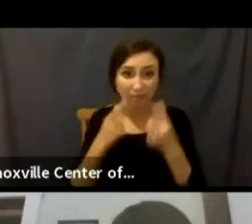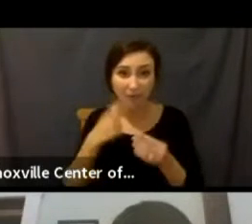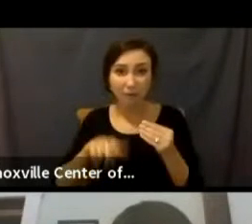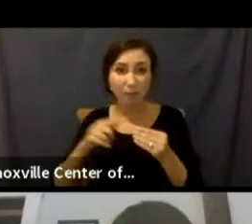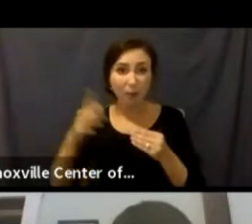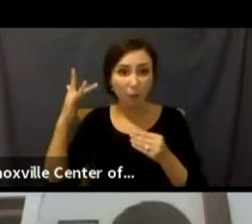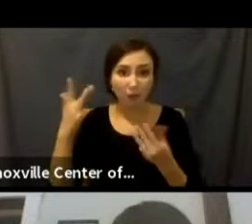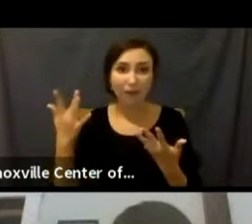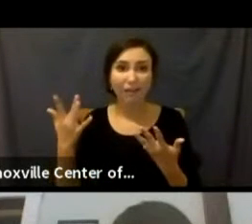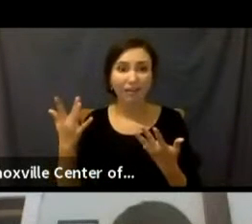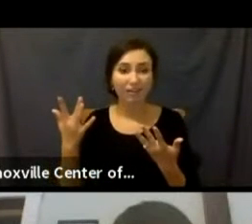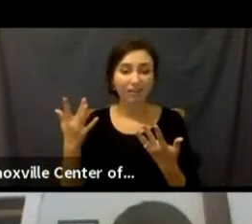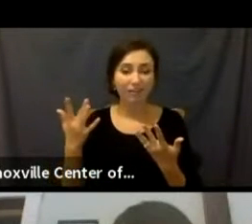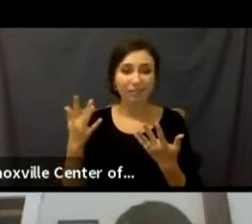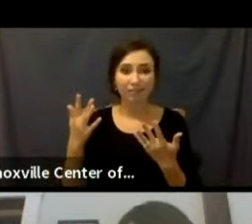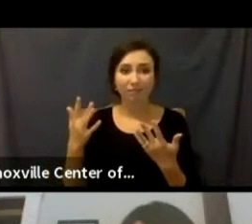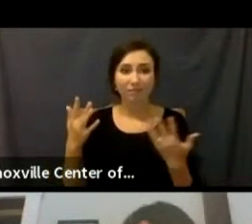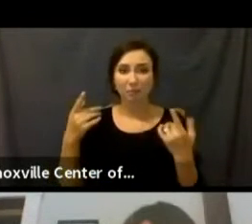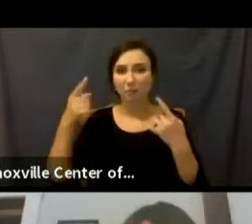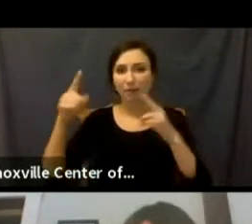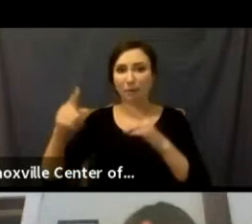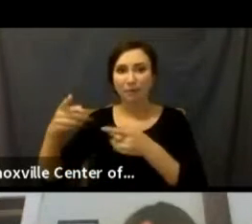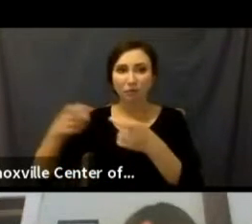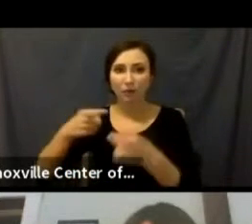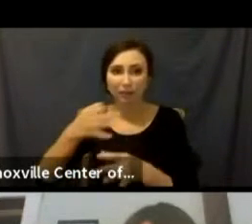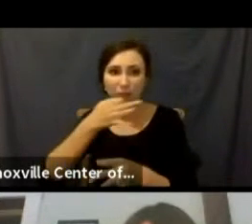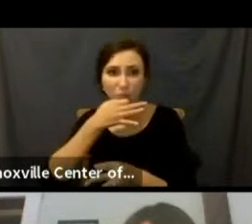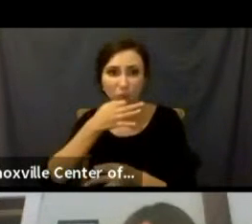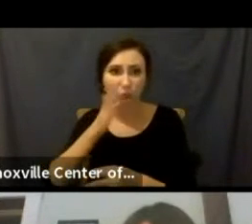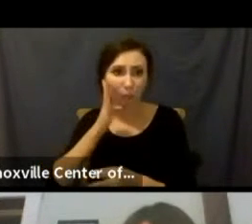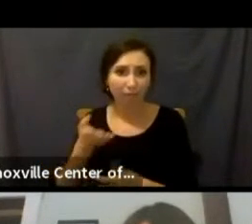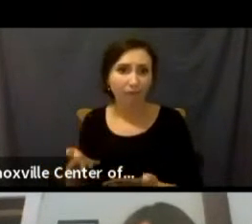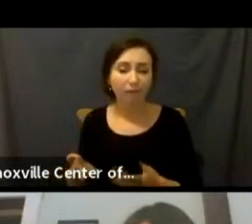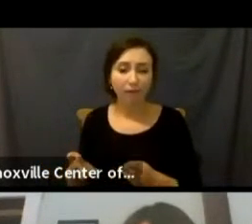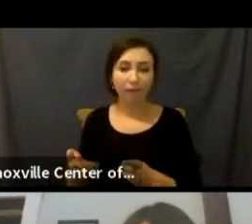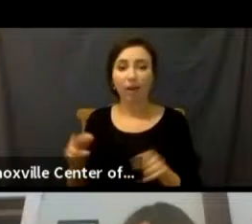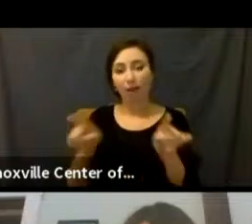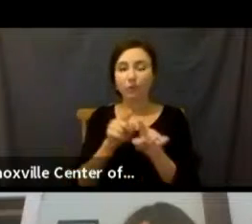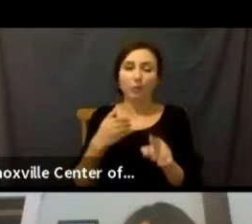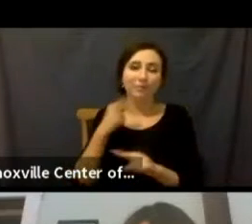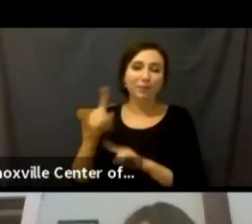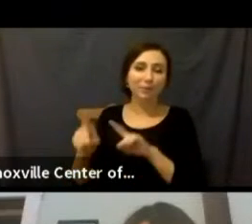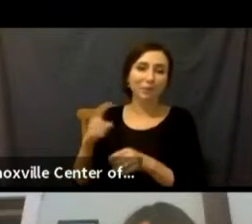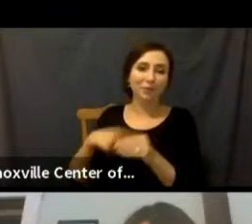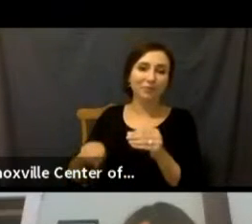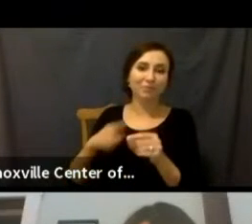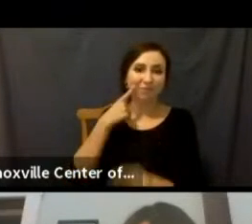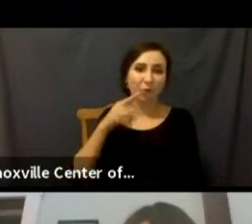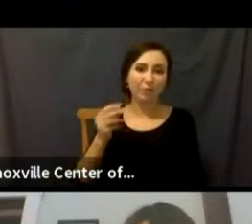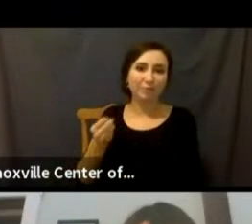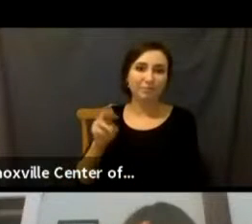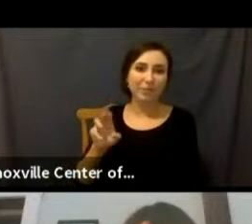upcoming regulation. And then at some point, I'll also have some questions for Mr.